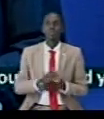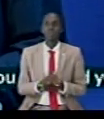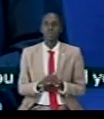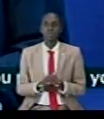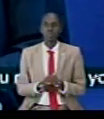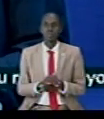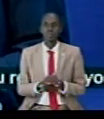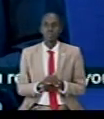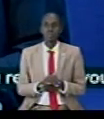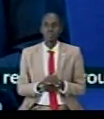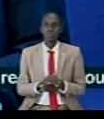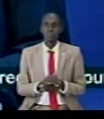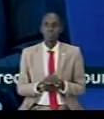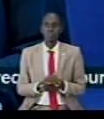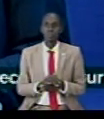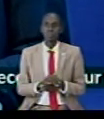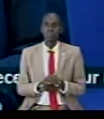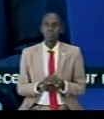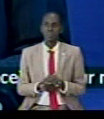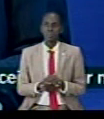please.